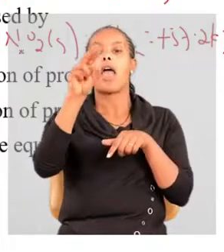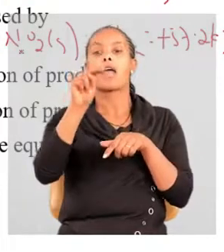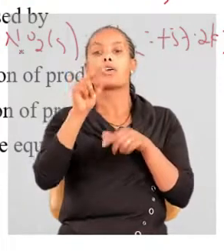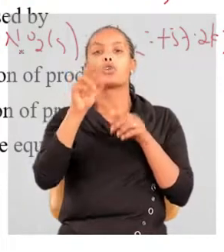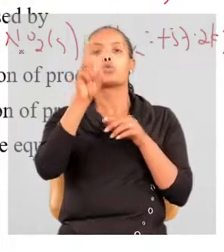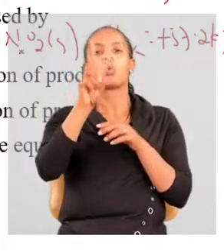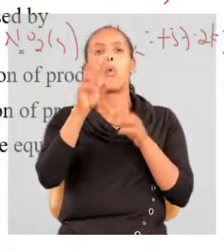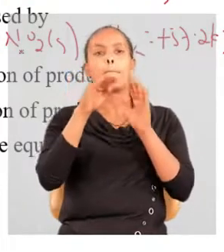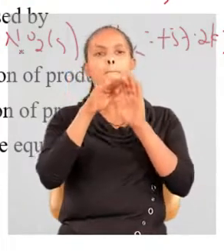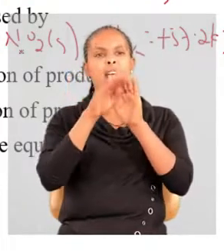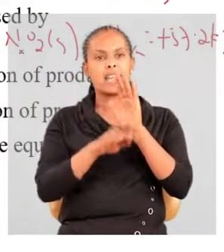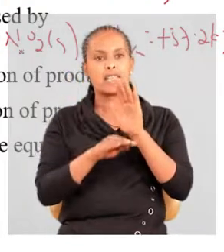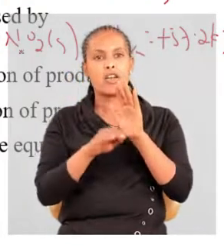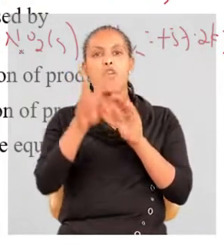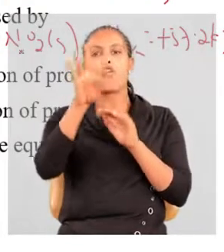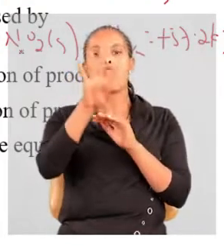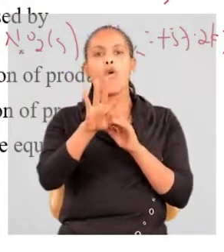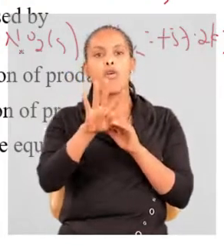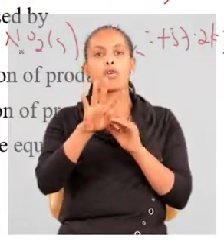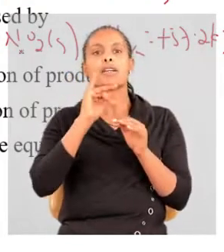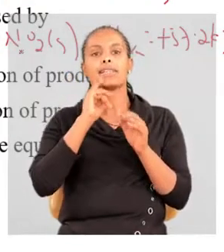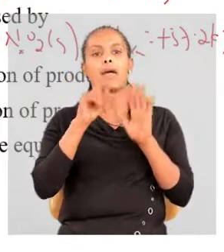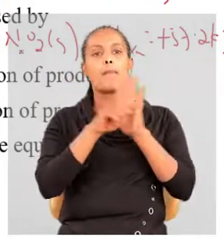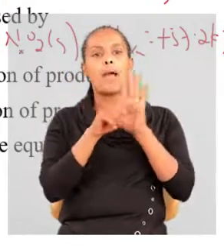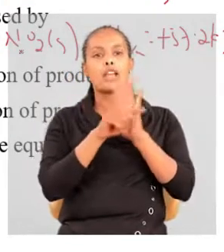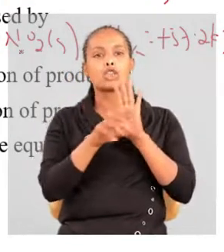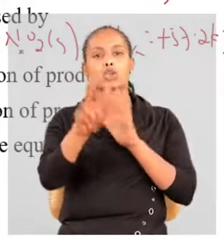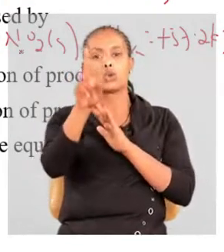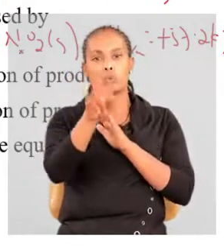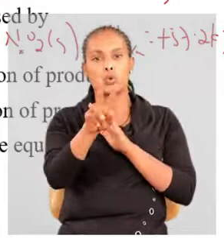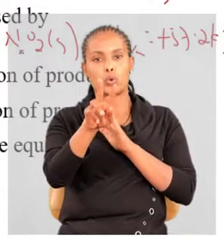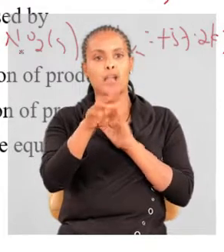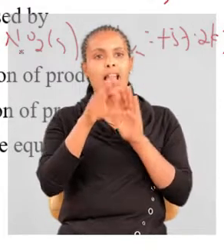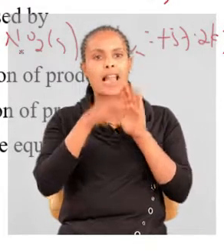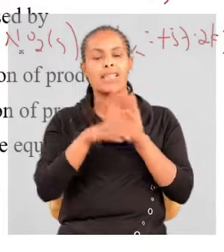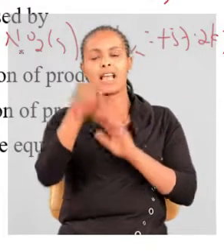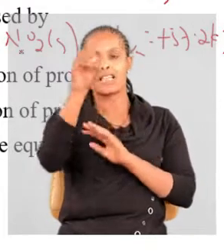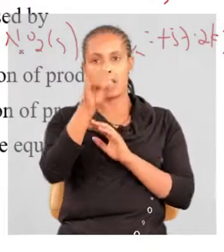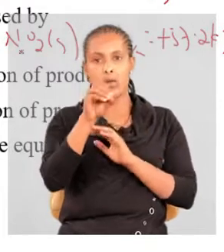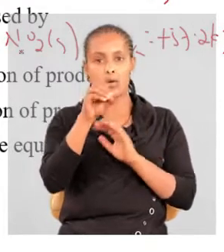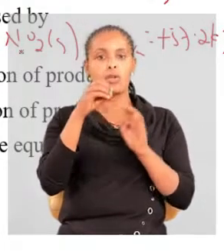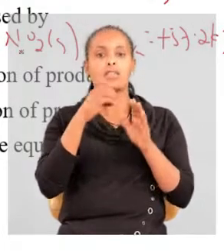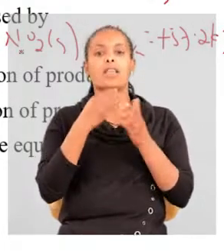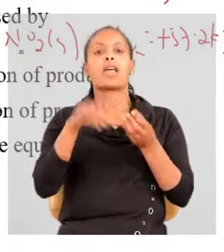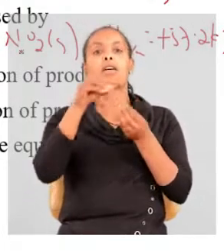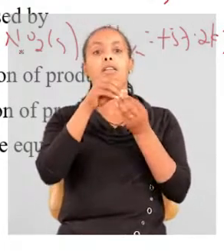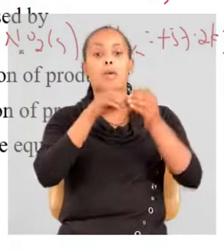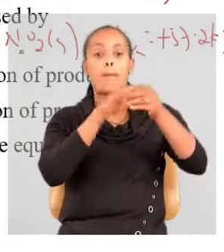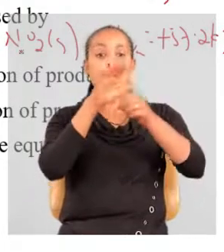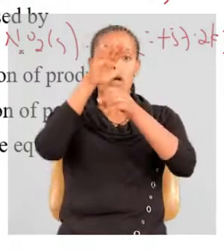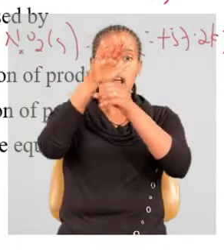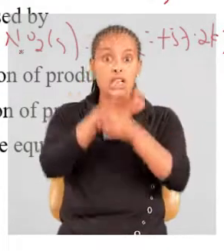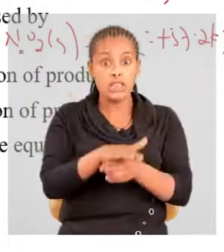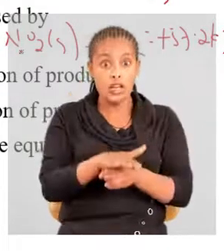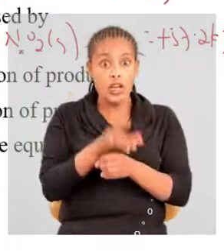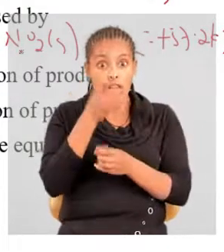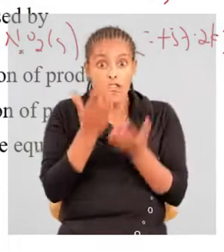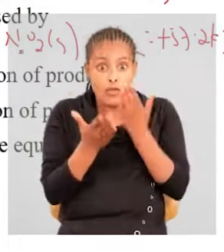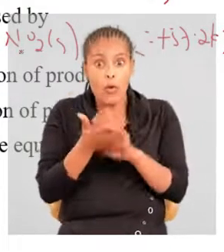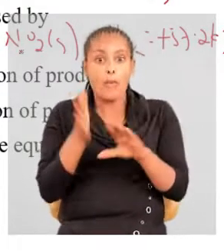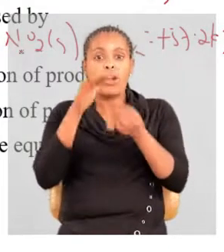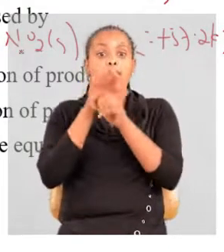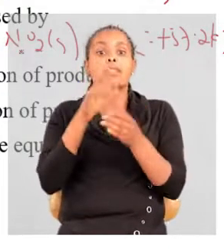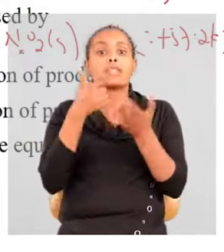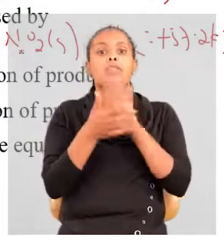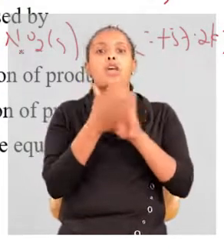2 minus 4 is minus 2, which is less than 0. The increase in pressure, if you increase pressure